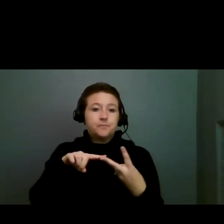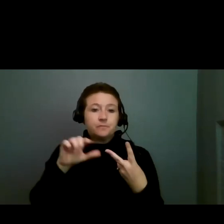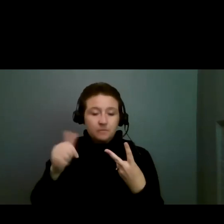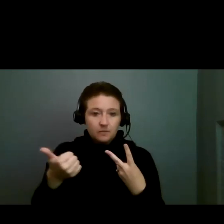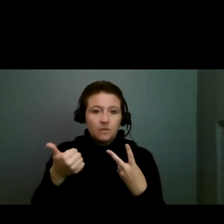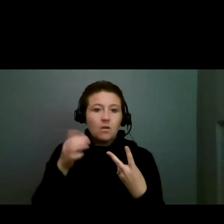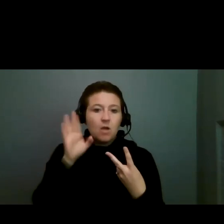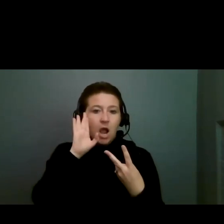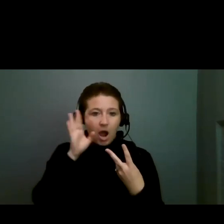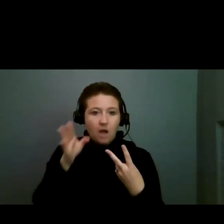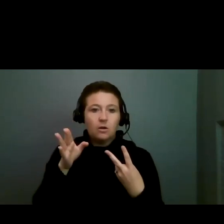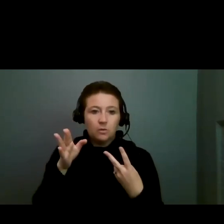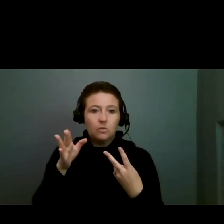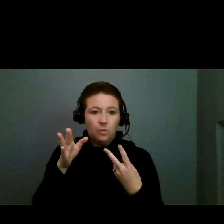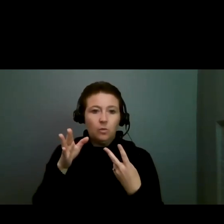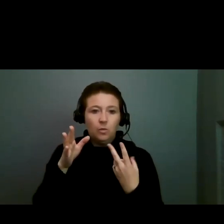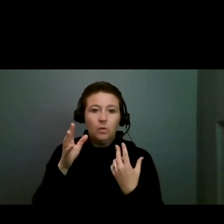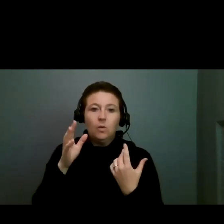all of the social distancing